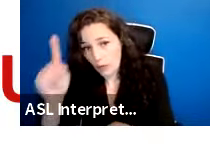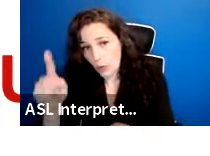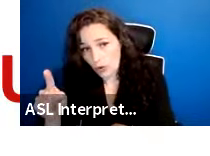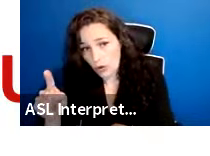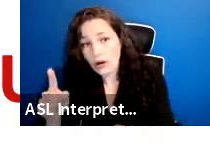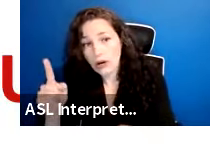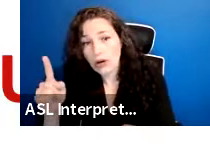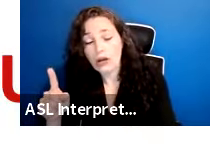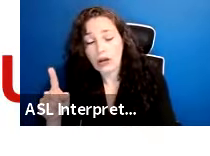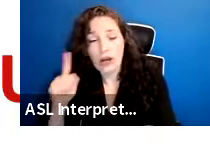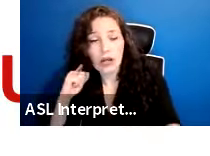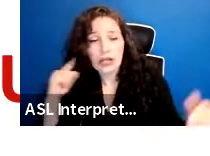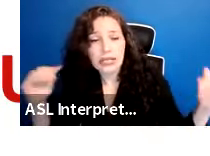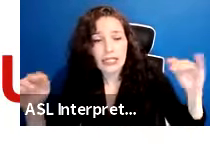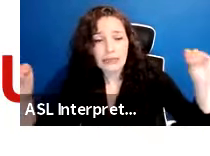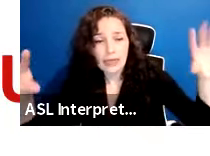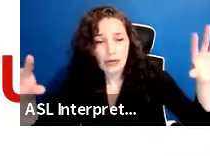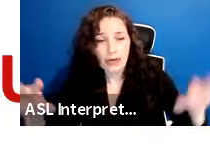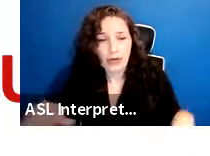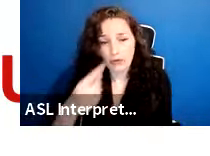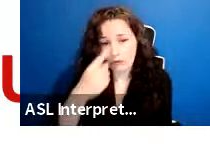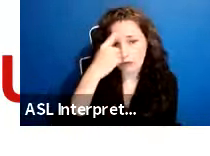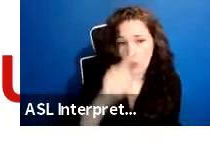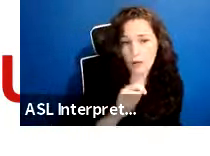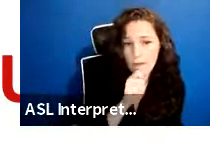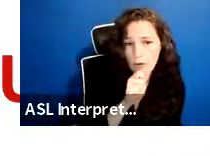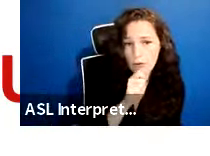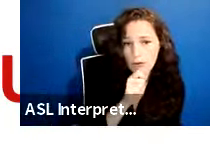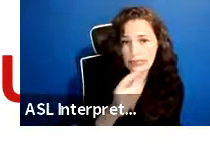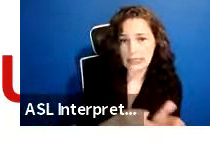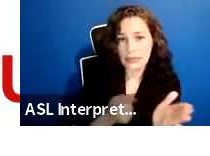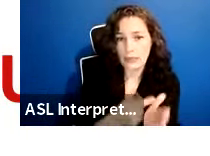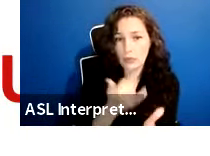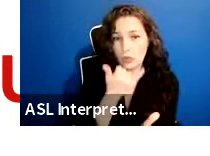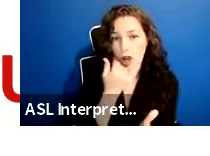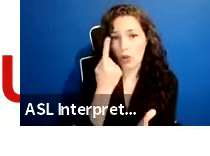it set to the wrong thing, and just setting it to the right thing solves the issue.